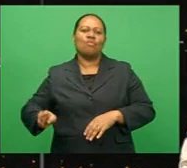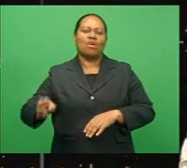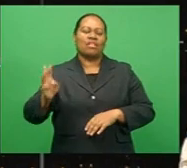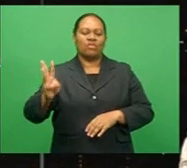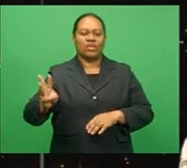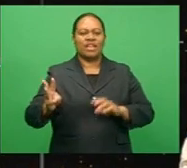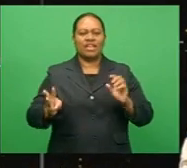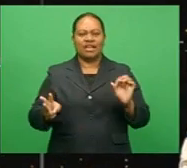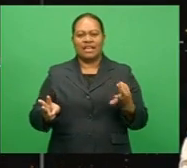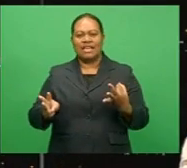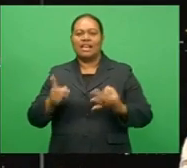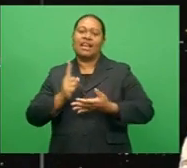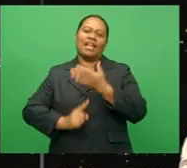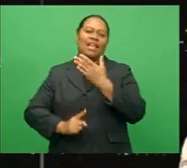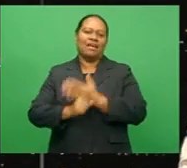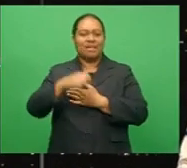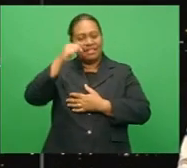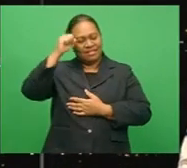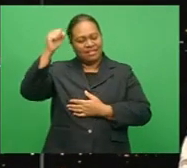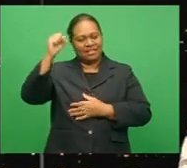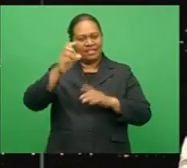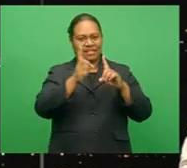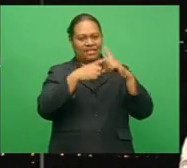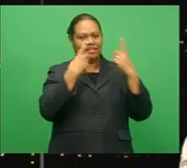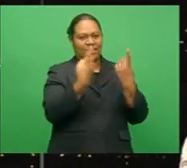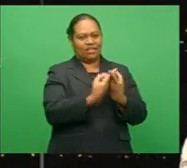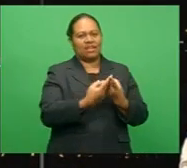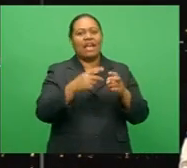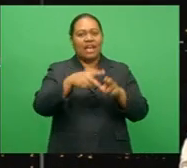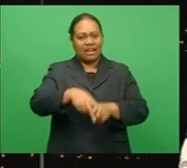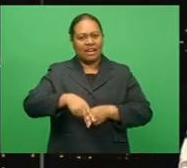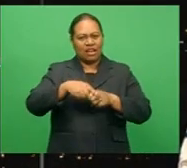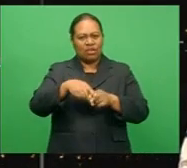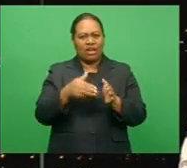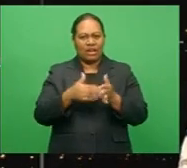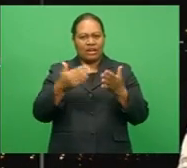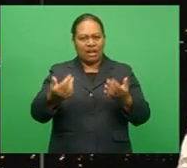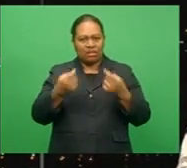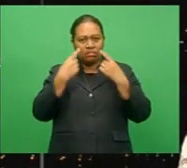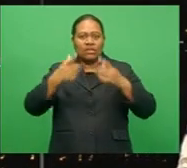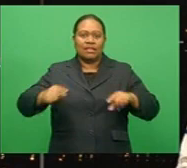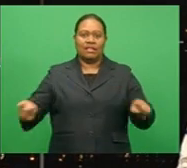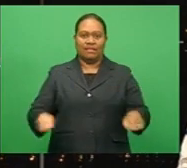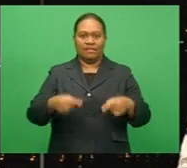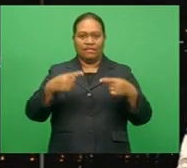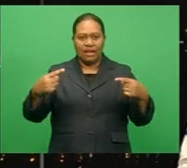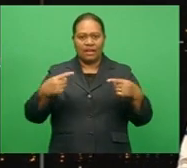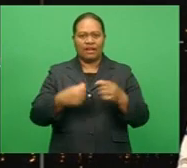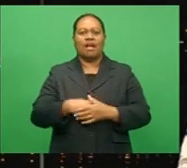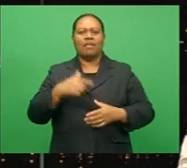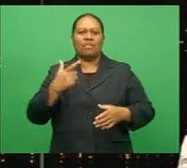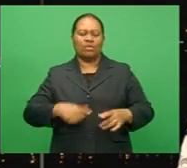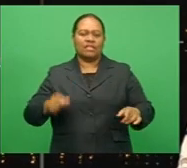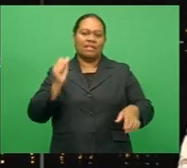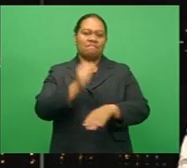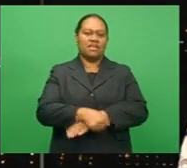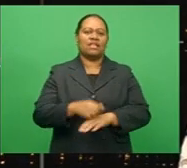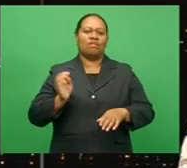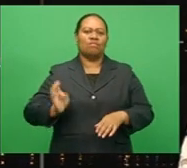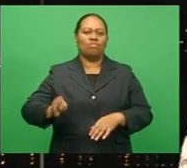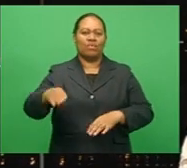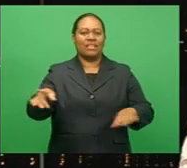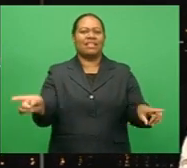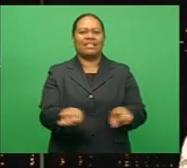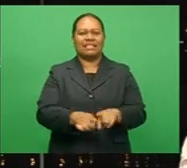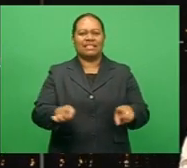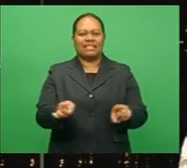second leg of the Senior Division playoff. The Stallions headed into the final leg with a huge advantage as they had beaten Boa with the same goal